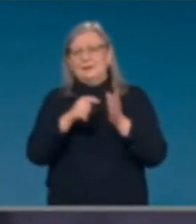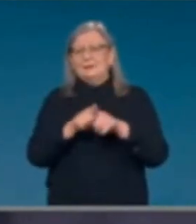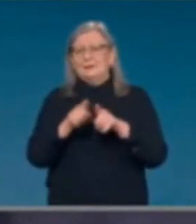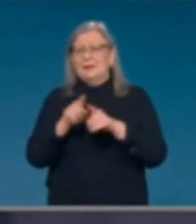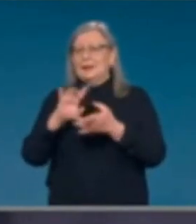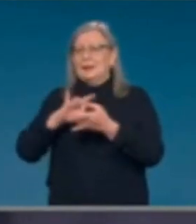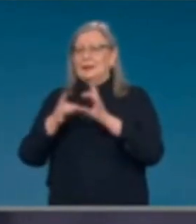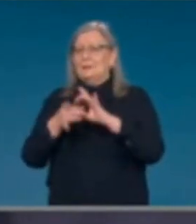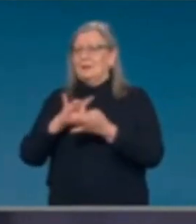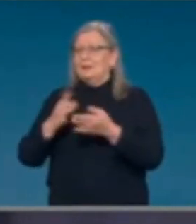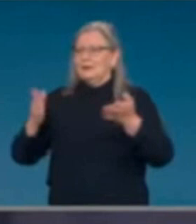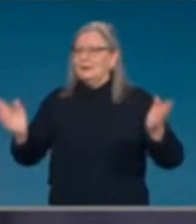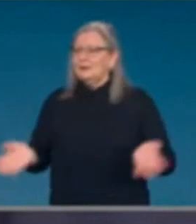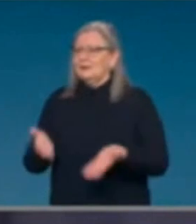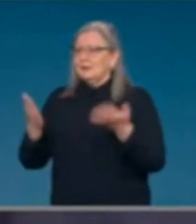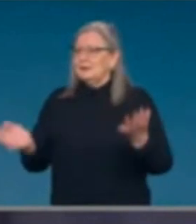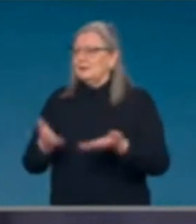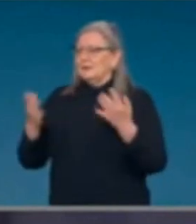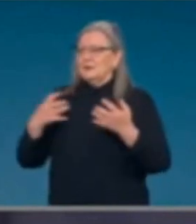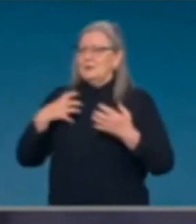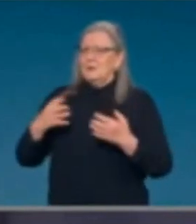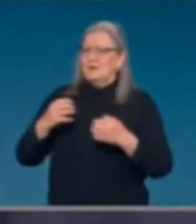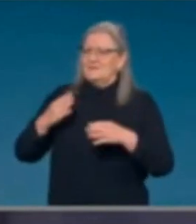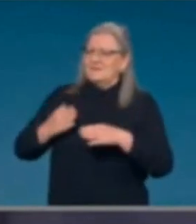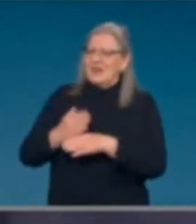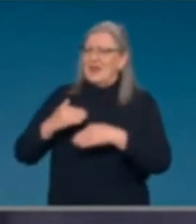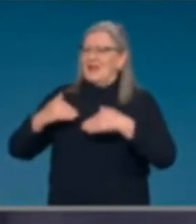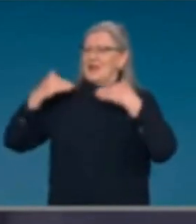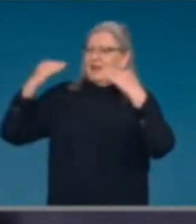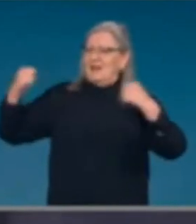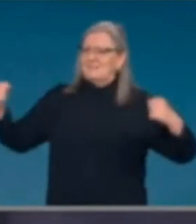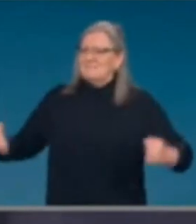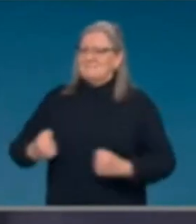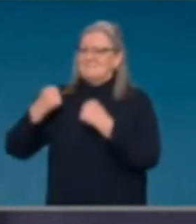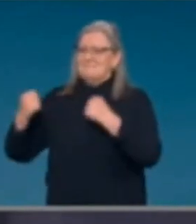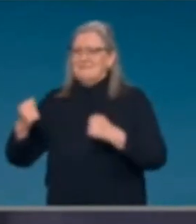additional protection over and above. Sorry, I've really taken to freelancing now.